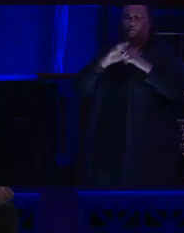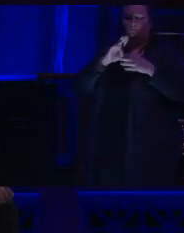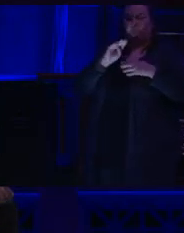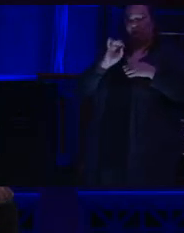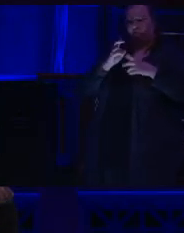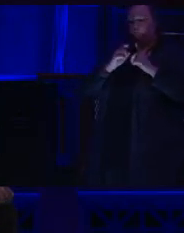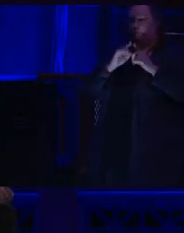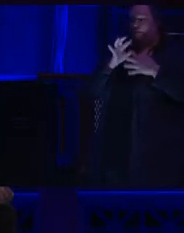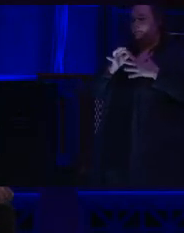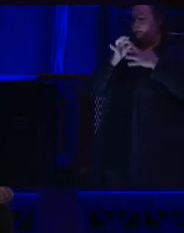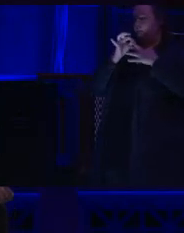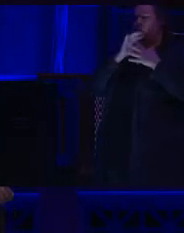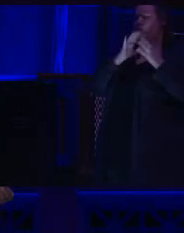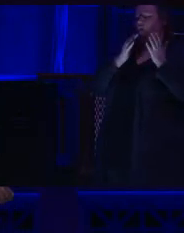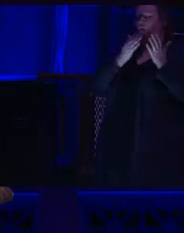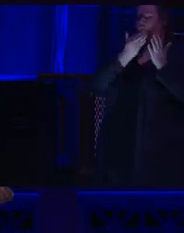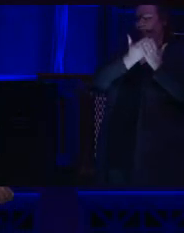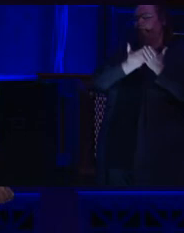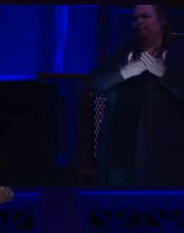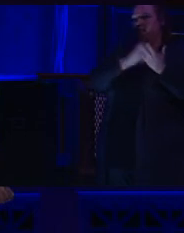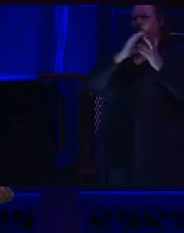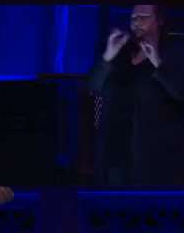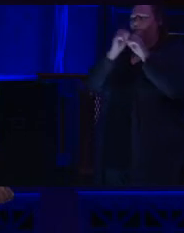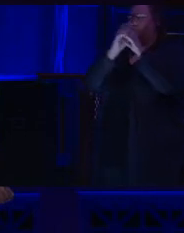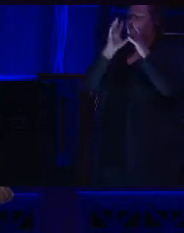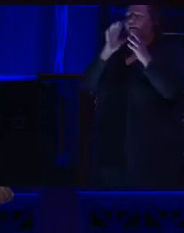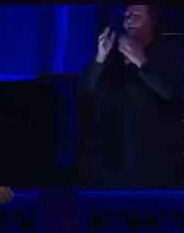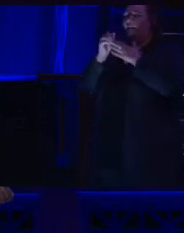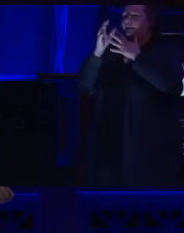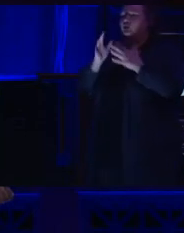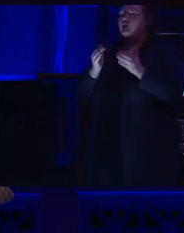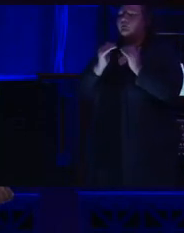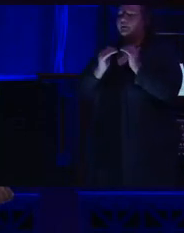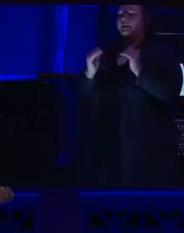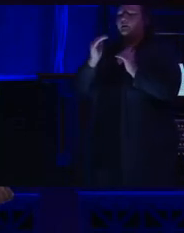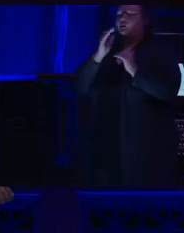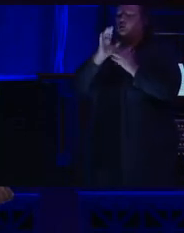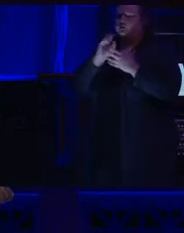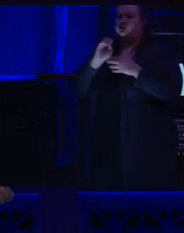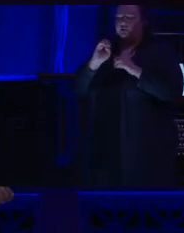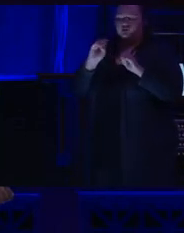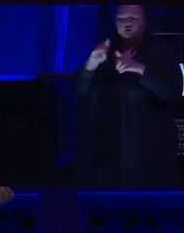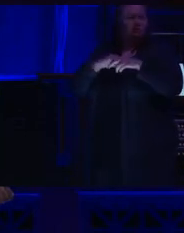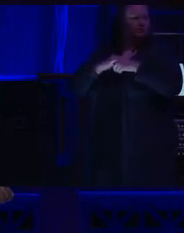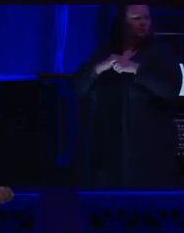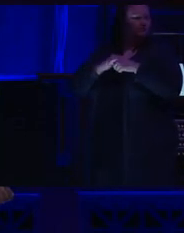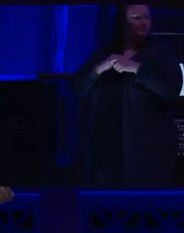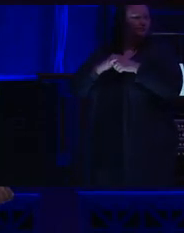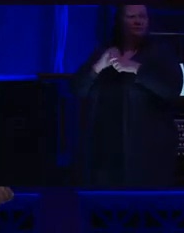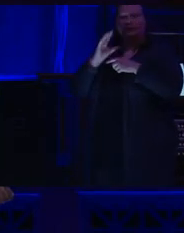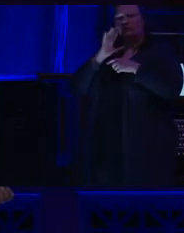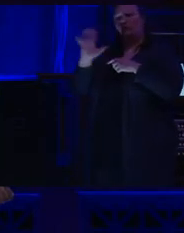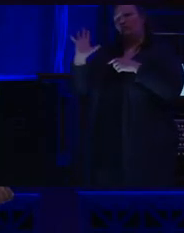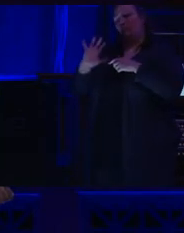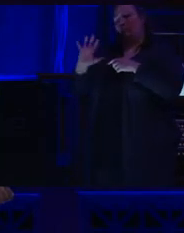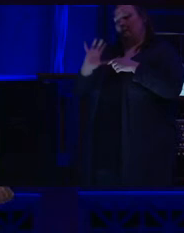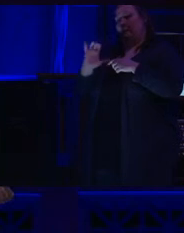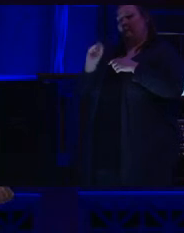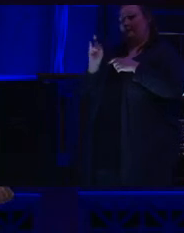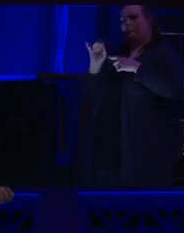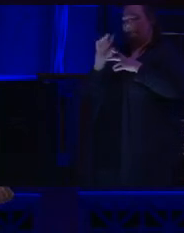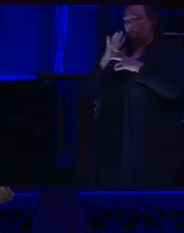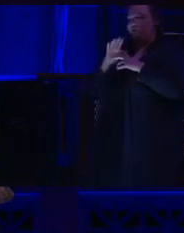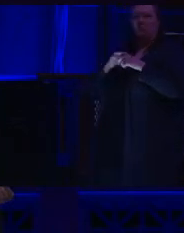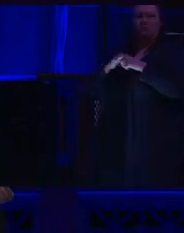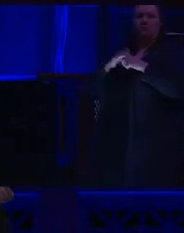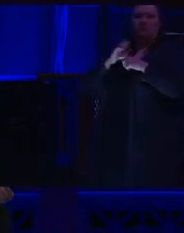exceptional track record as a visionary leader of higher education. As you know, with previous successful tenures as